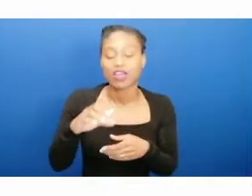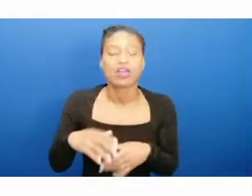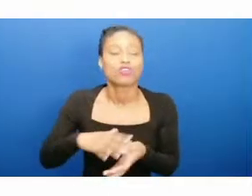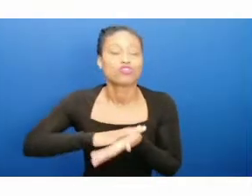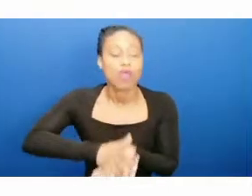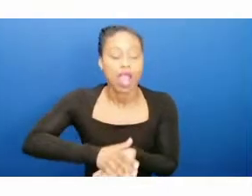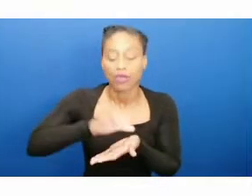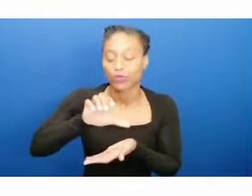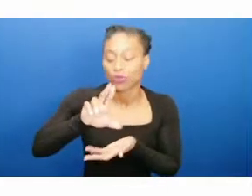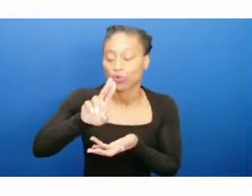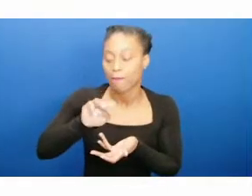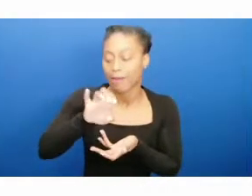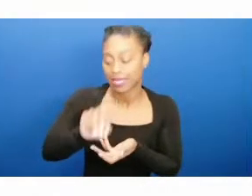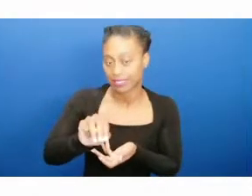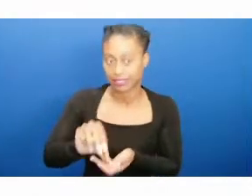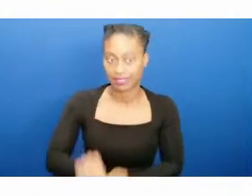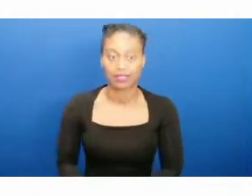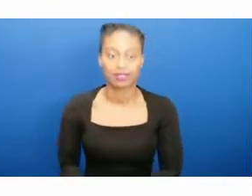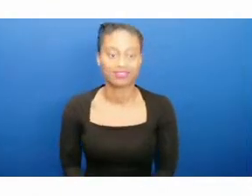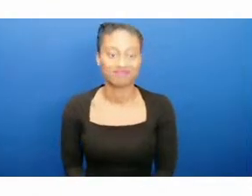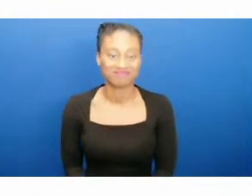cumin.